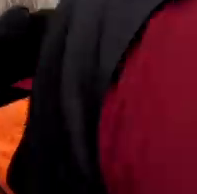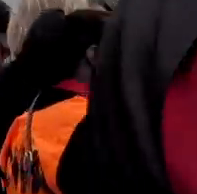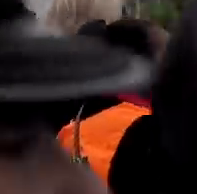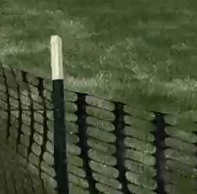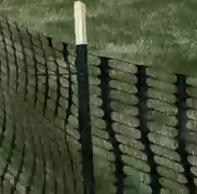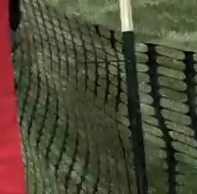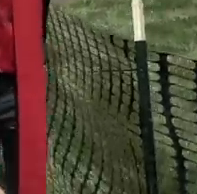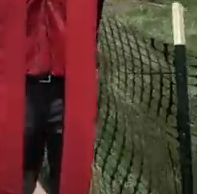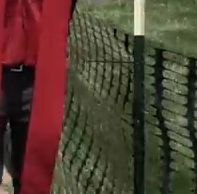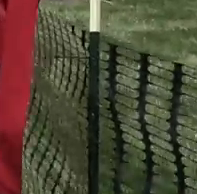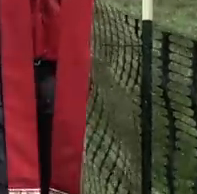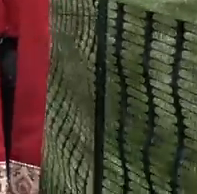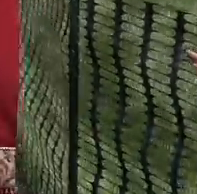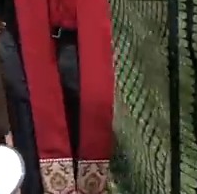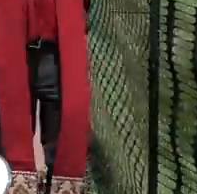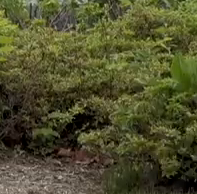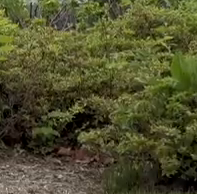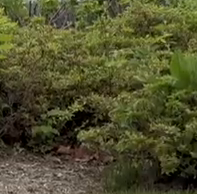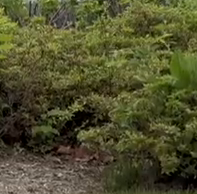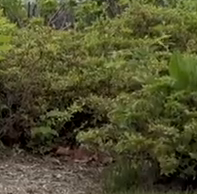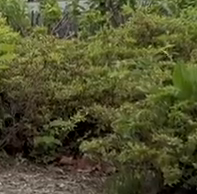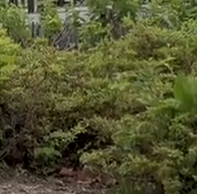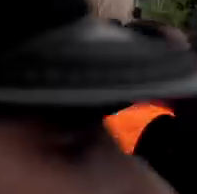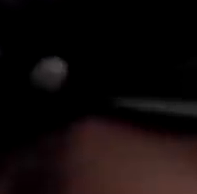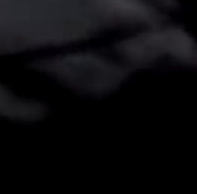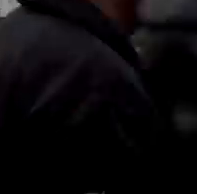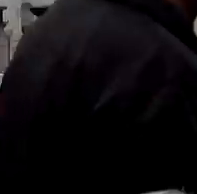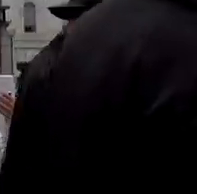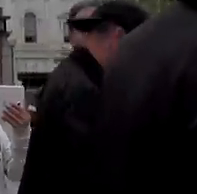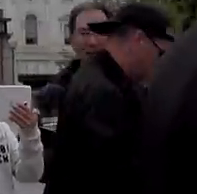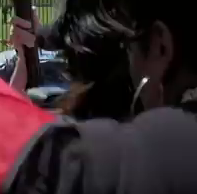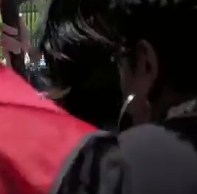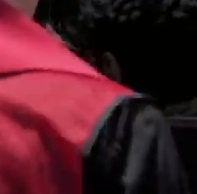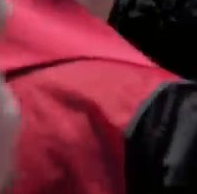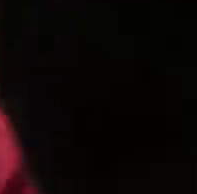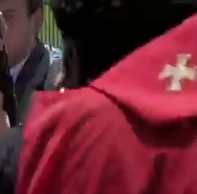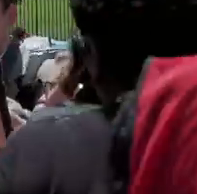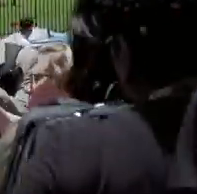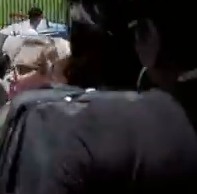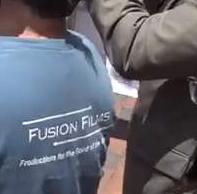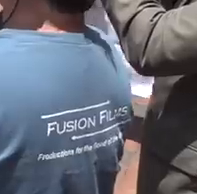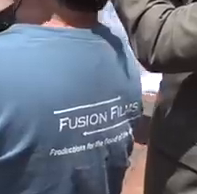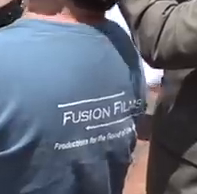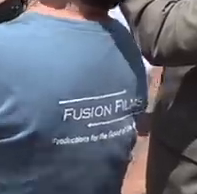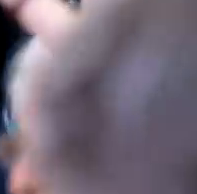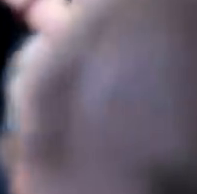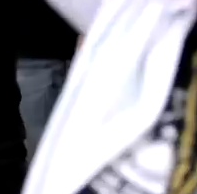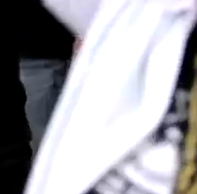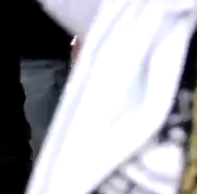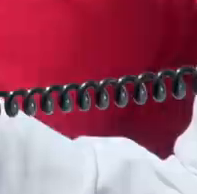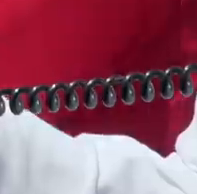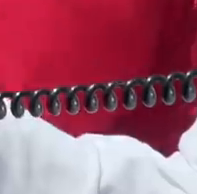my land. This land is our land. And together, from the State House to the White House, the